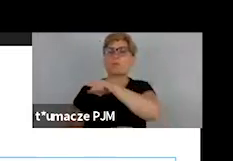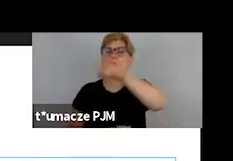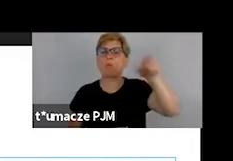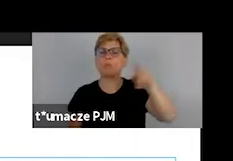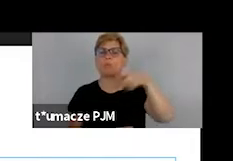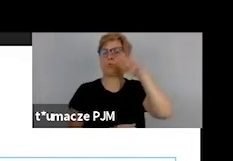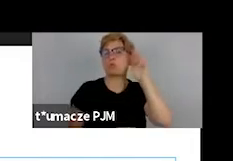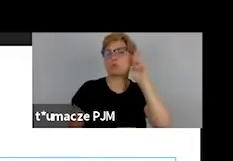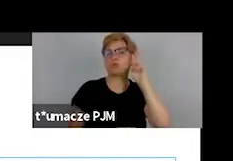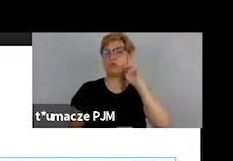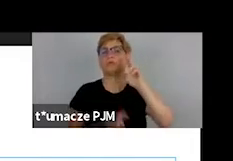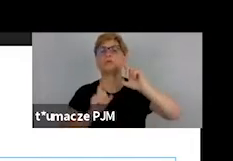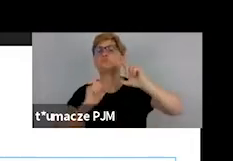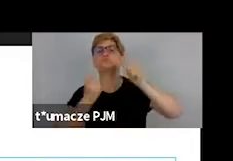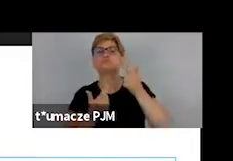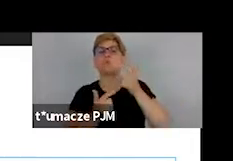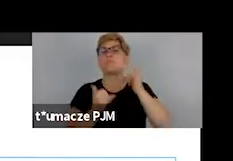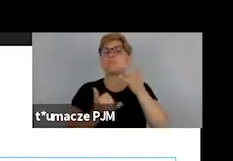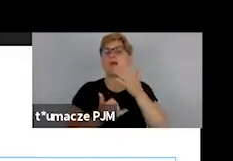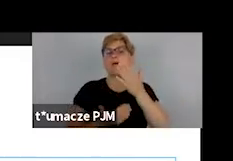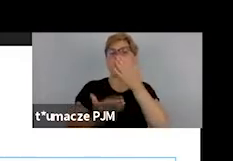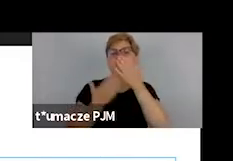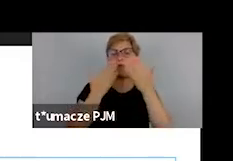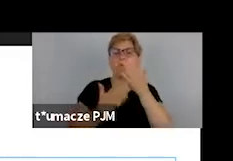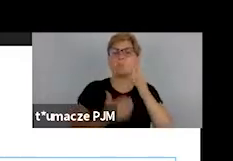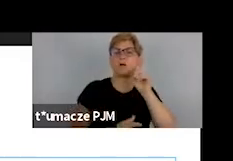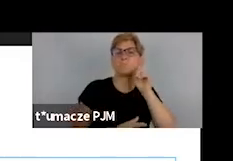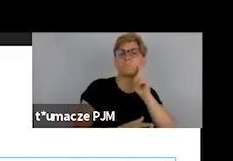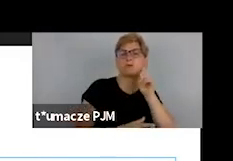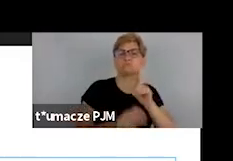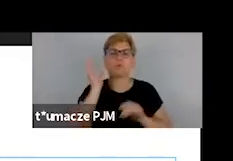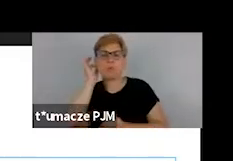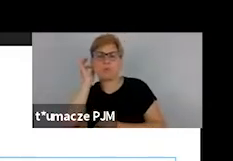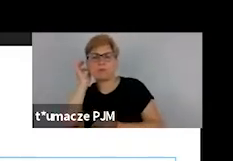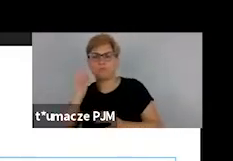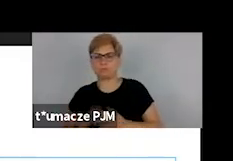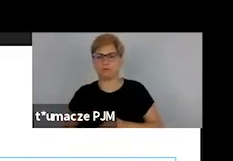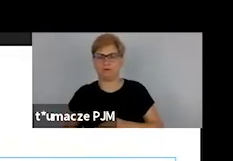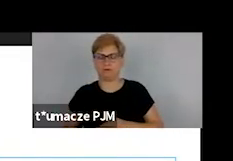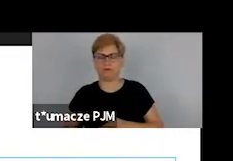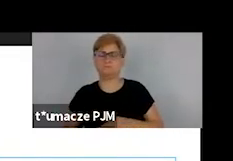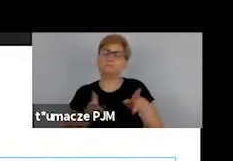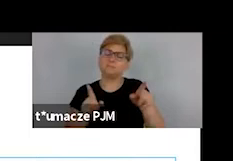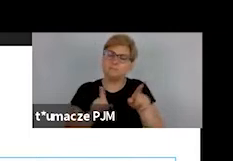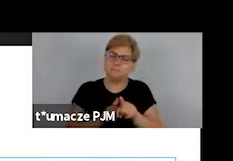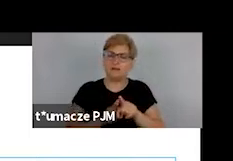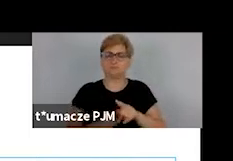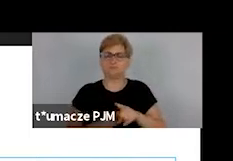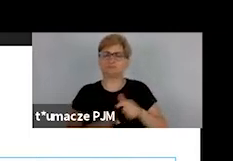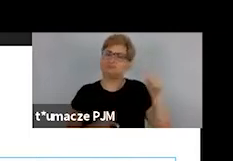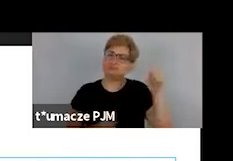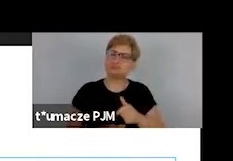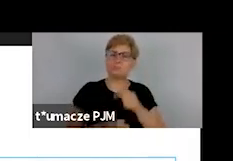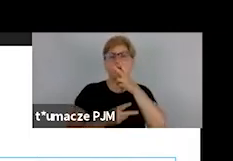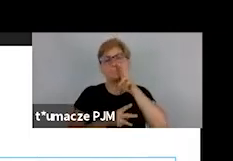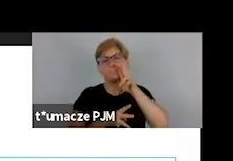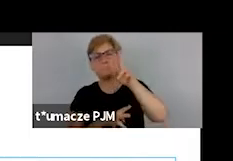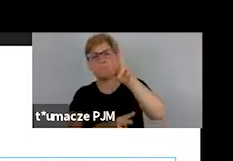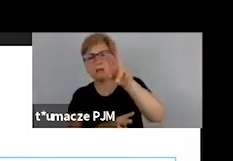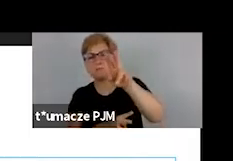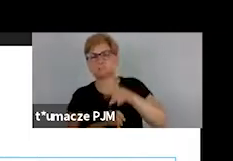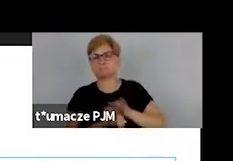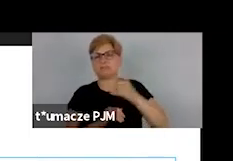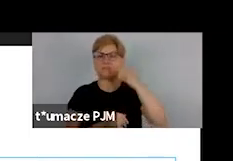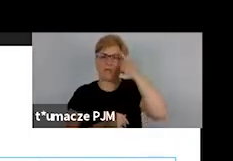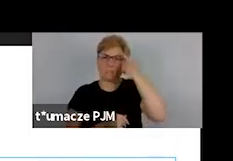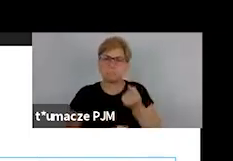end men's violence, you must challenge those ideas that grant men a sense of entitlement to women's bodies, that give men a sense of